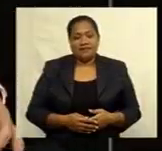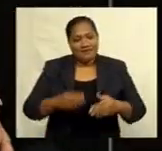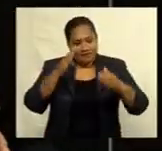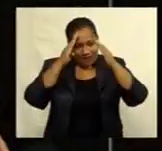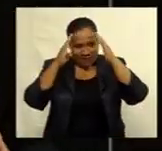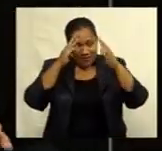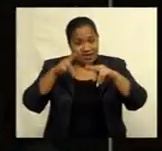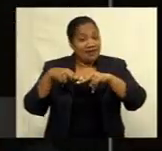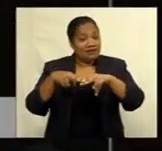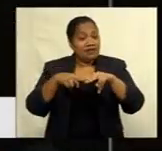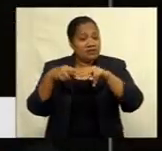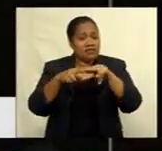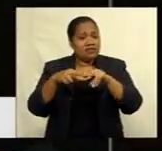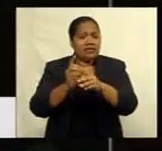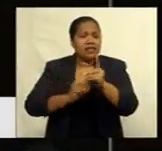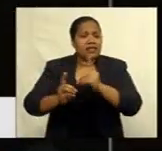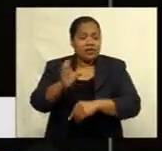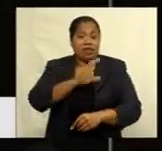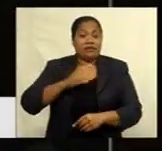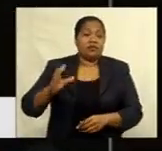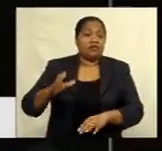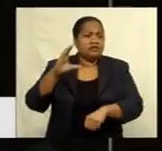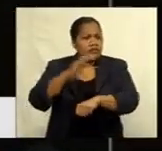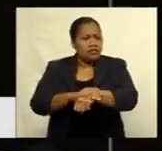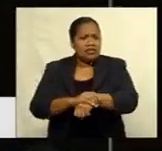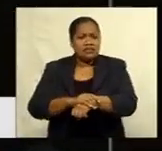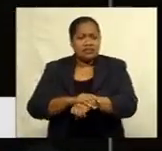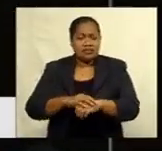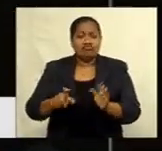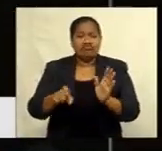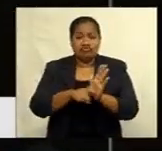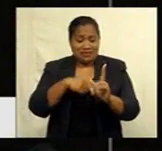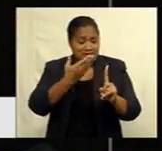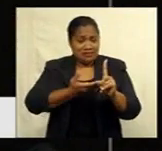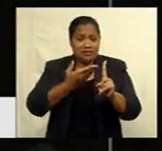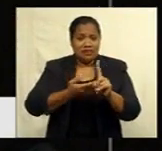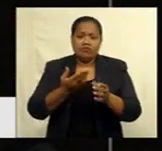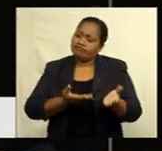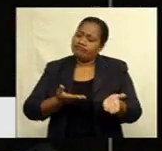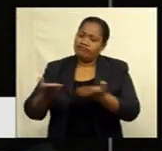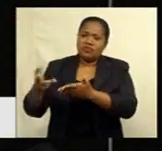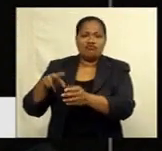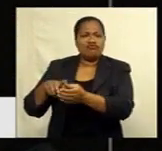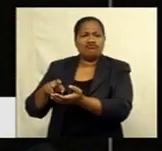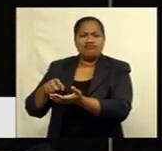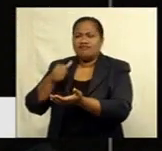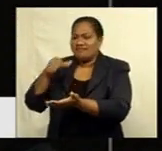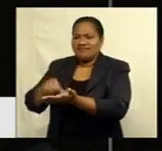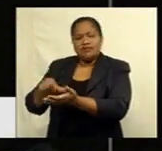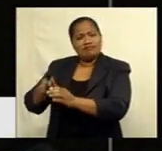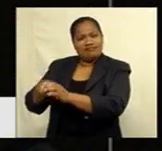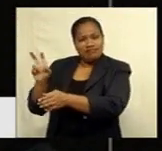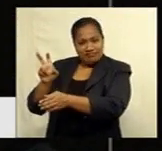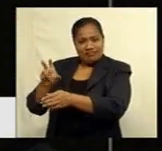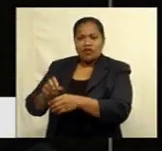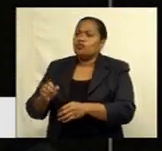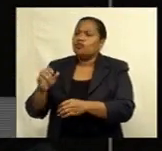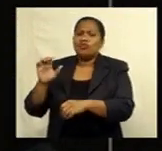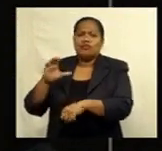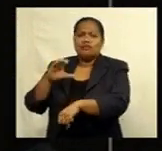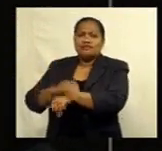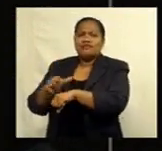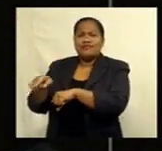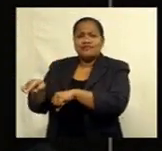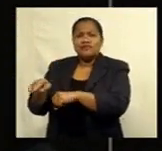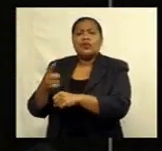Bulawanaka, Fiji. Deputy Commissioner of Police Rusiate Tundravu has tendered his resignation to the Commissioner of Police Brigadier General Sitiveni